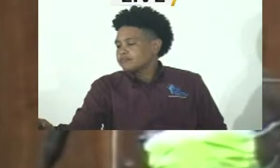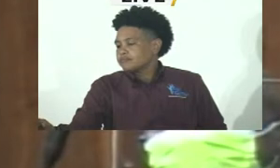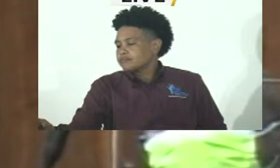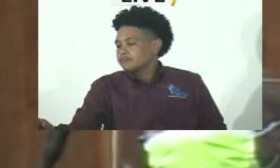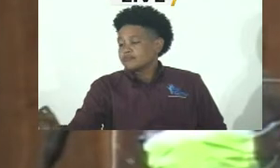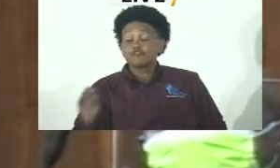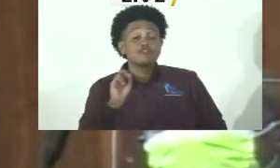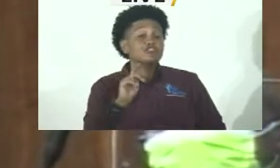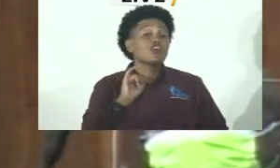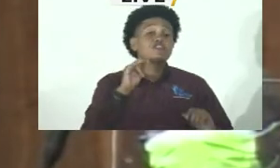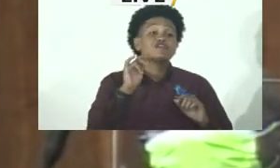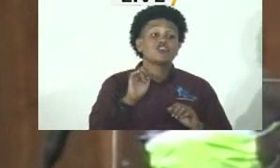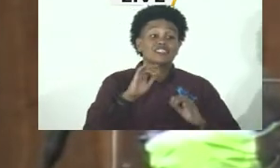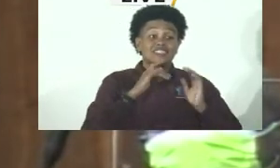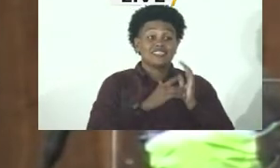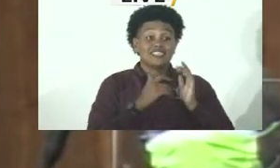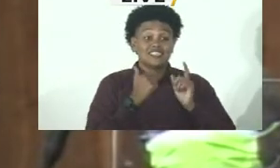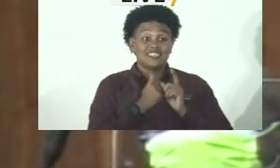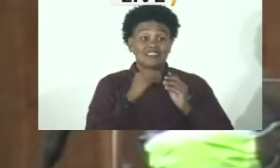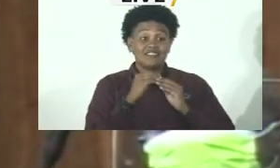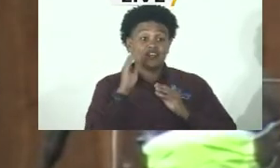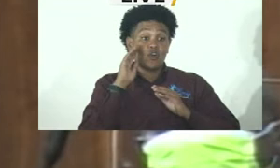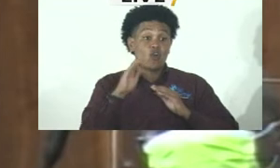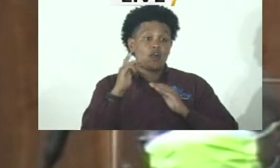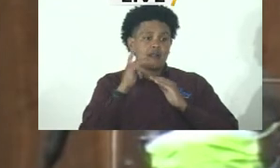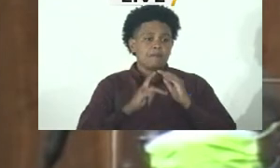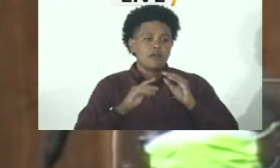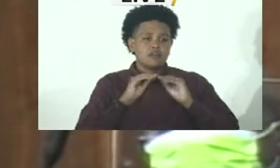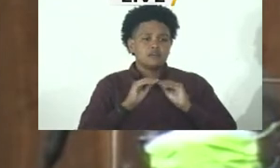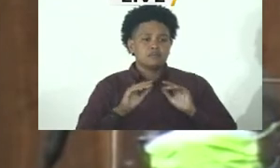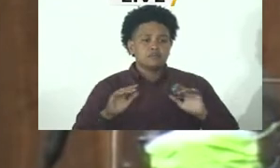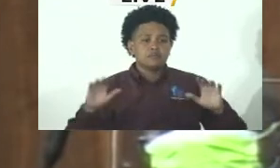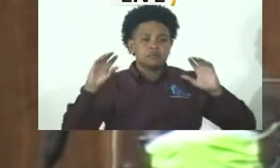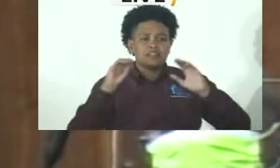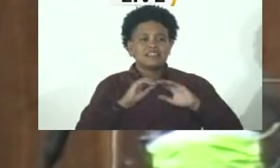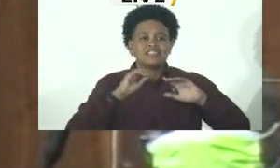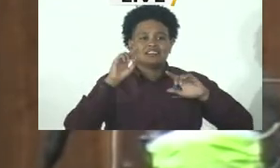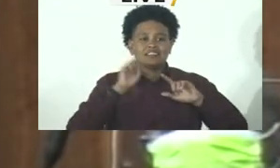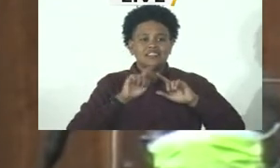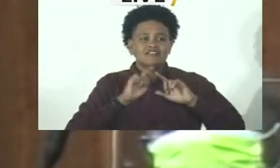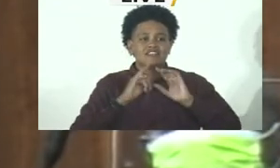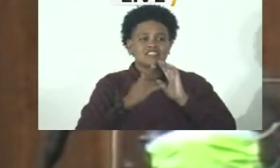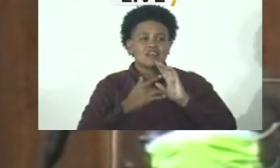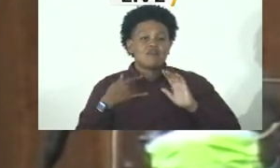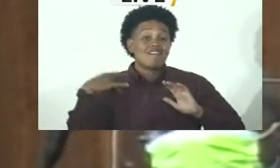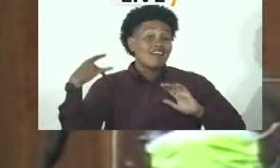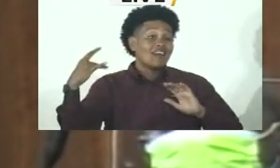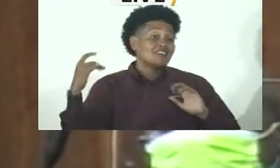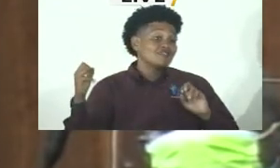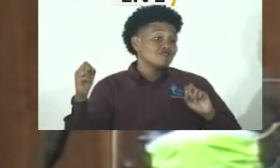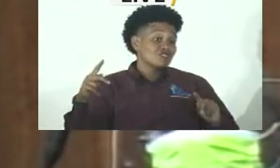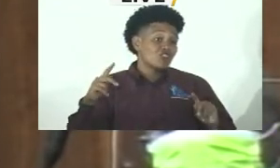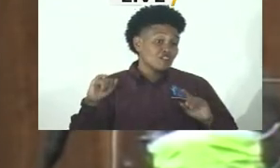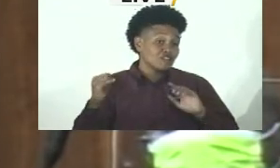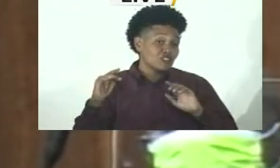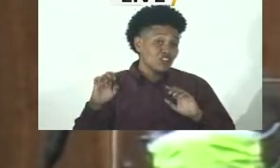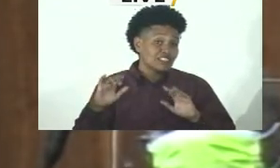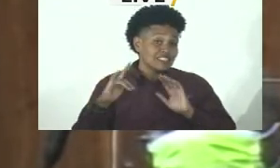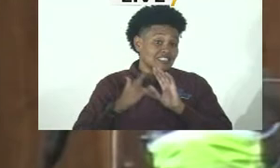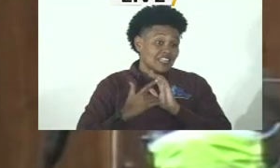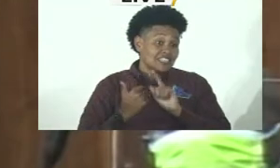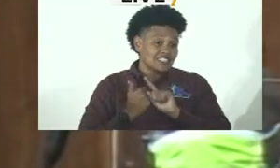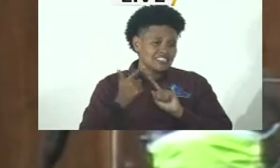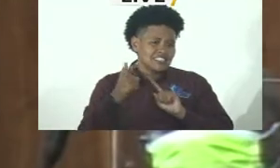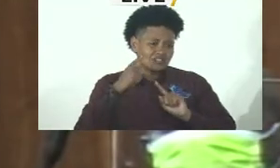center in every parish we know of 18 restorative justice centers madam speaker and there's the